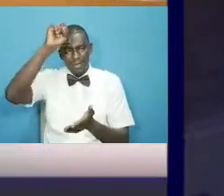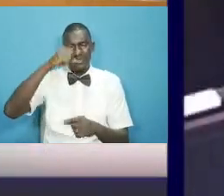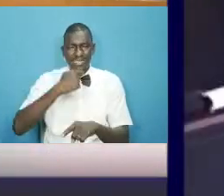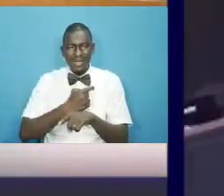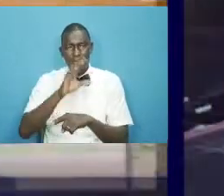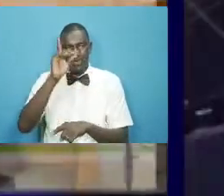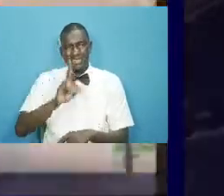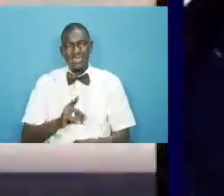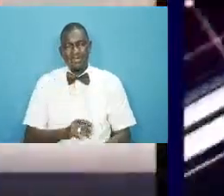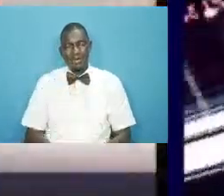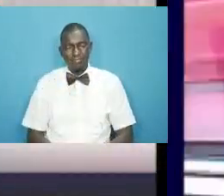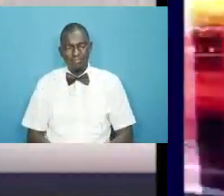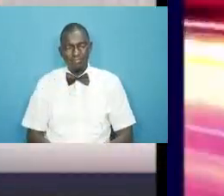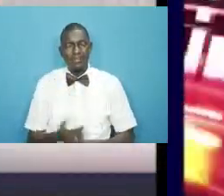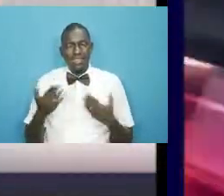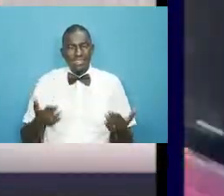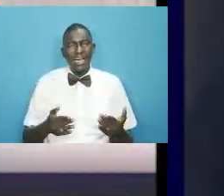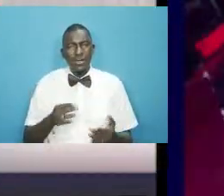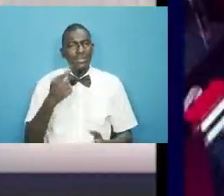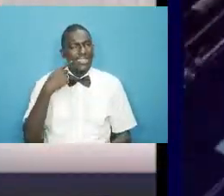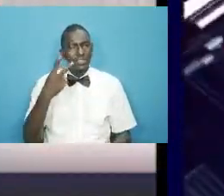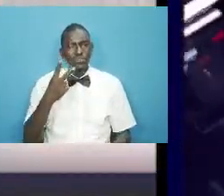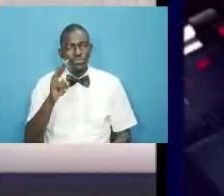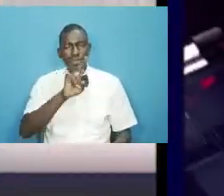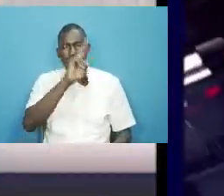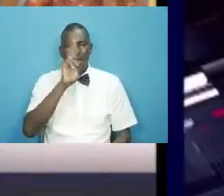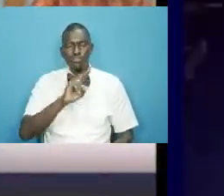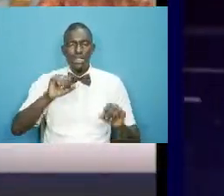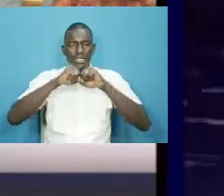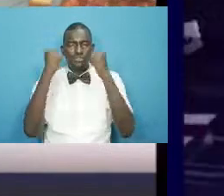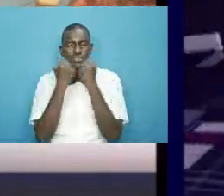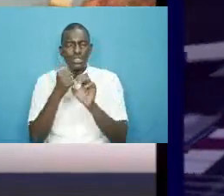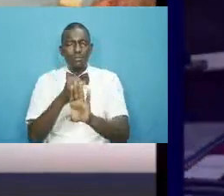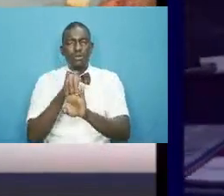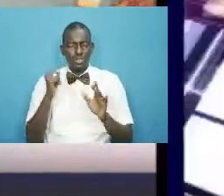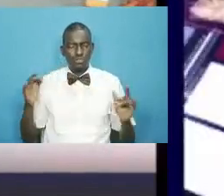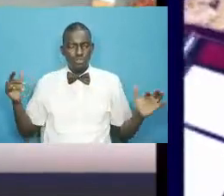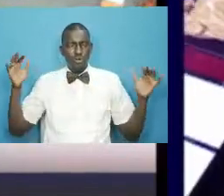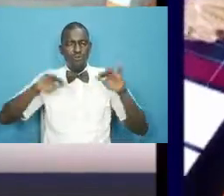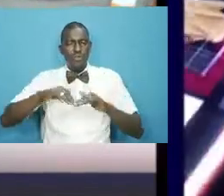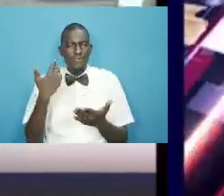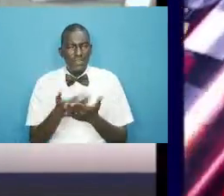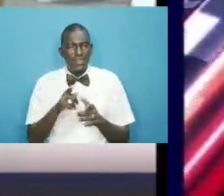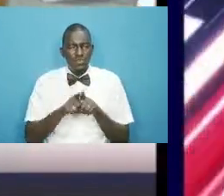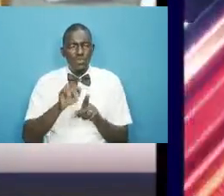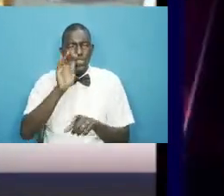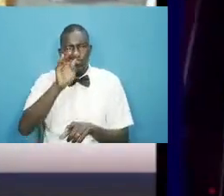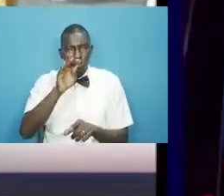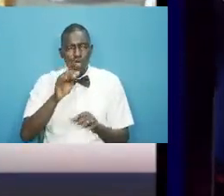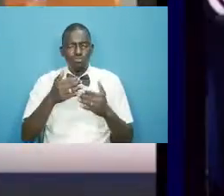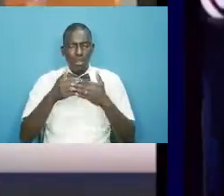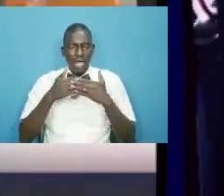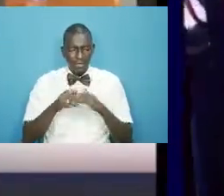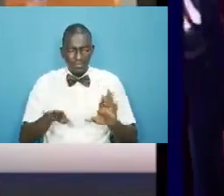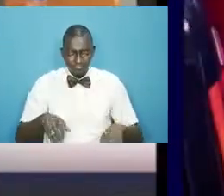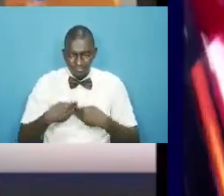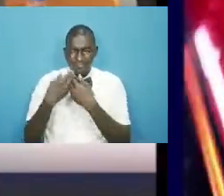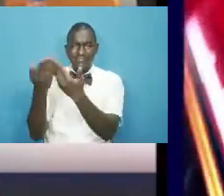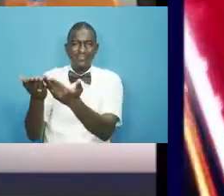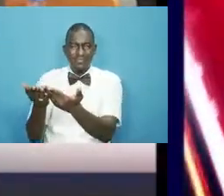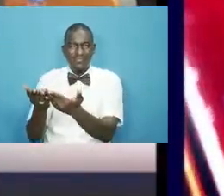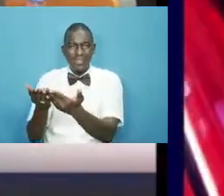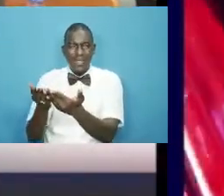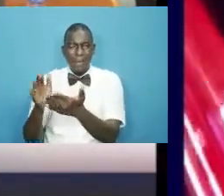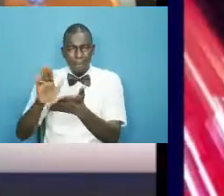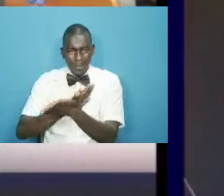election. The 2-day National Social Protection Forum has ended with a call to action handed over to the Vice